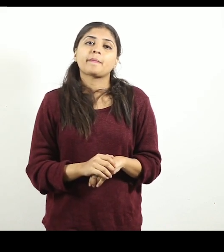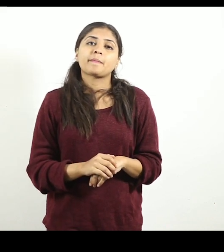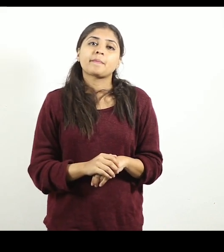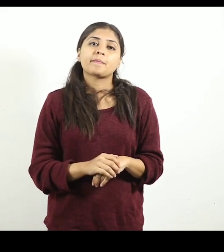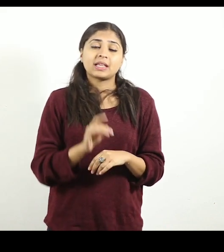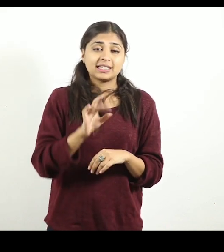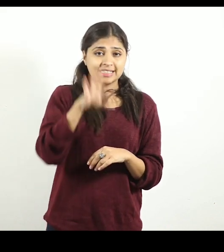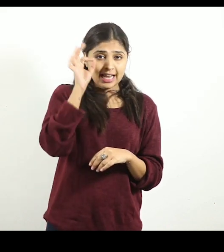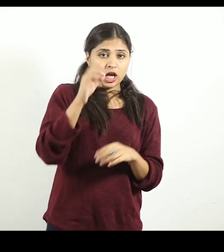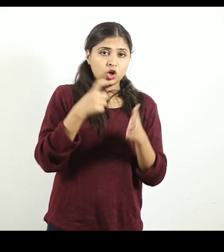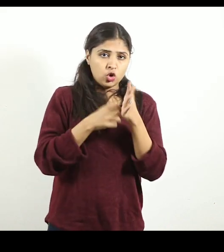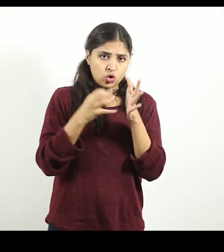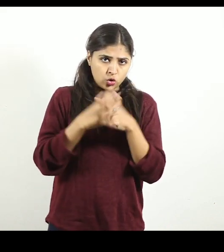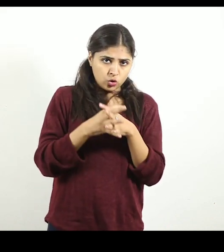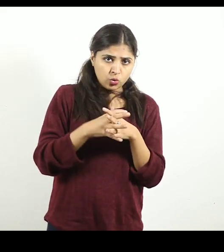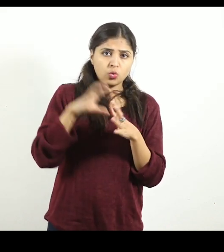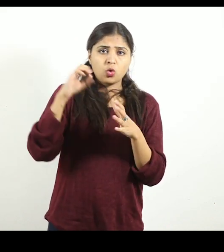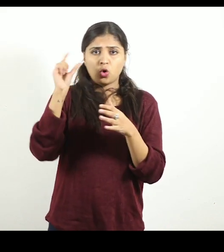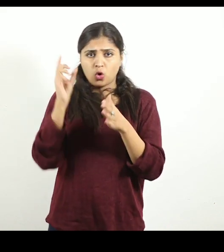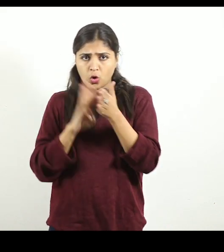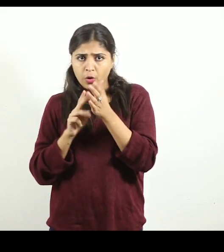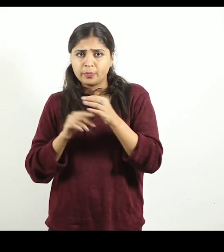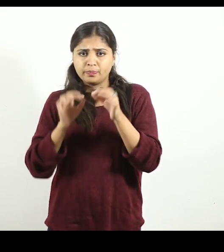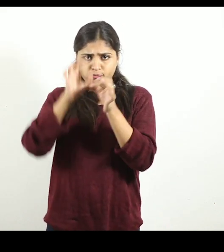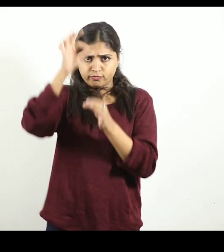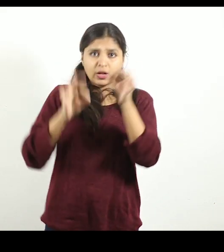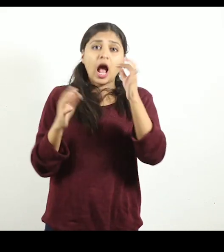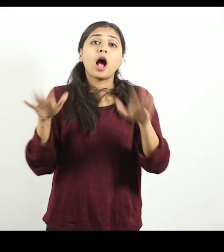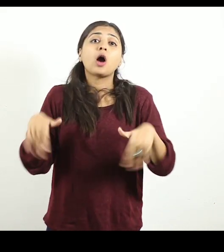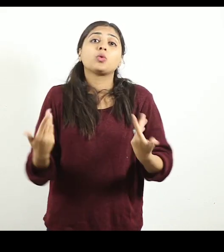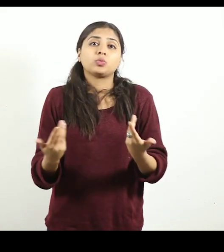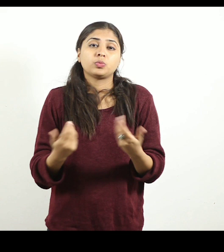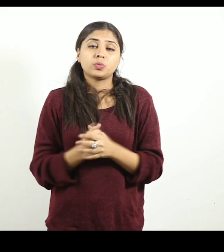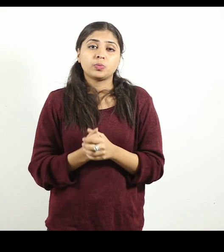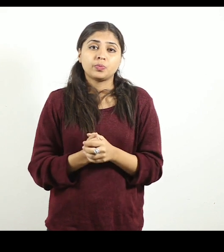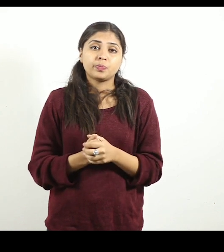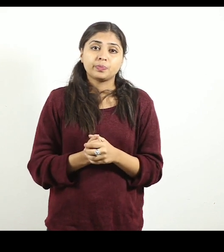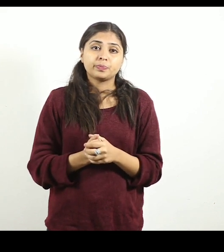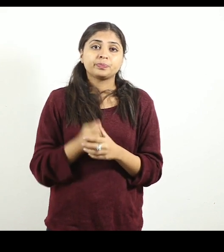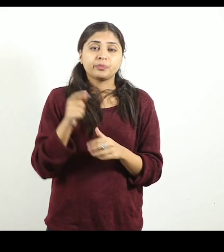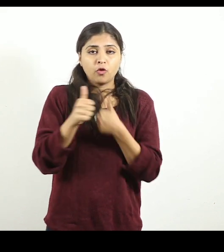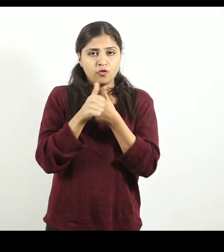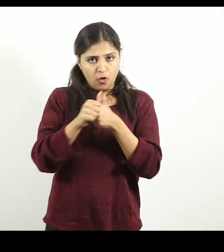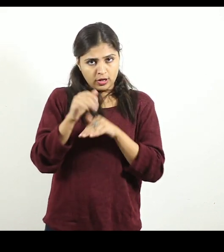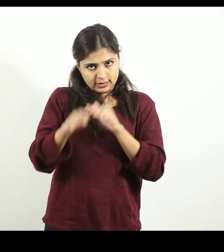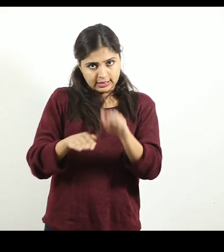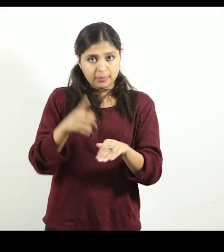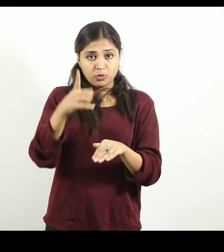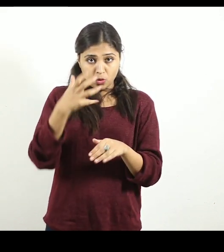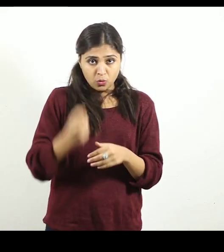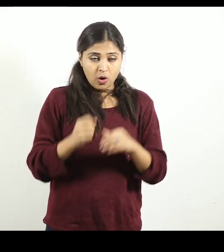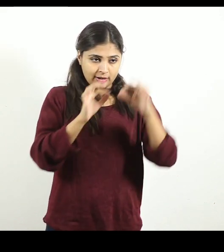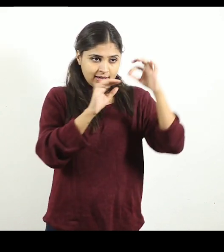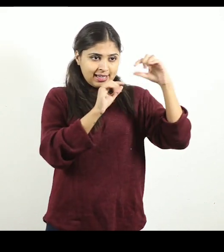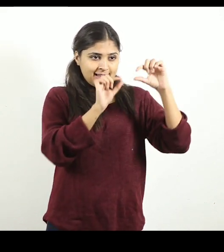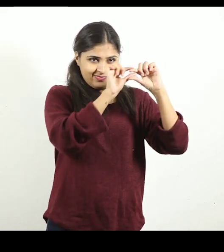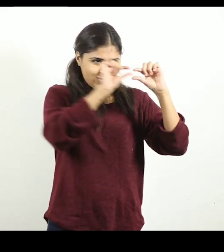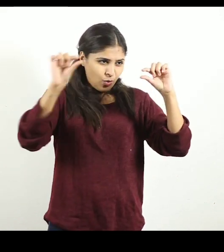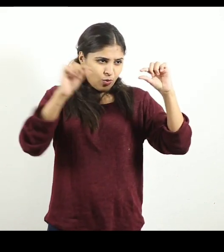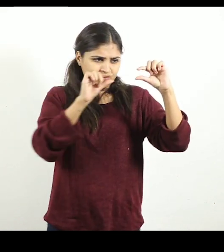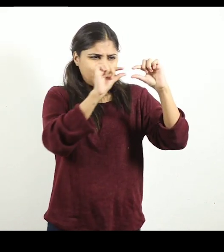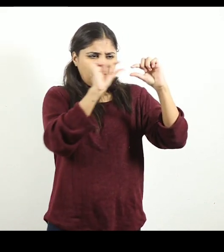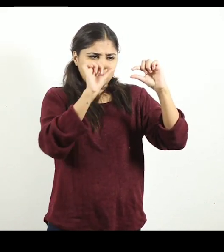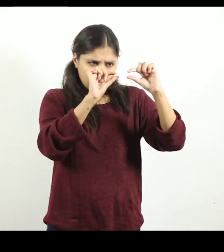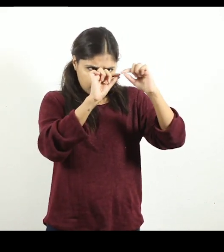Set column rows width height. You need to follow the steps given below in order to set columns rows